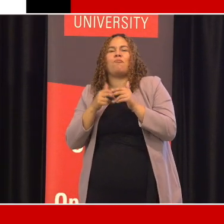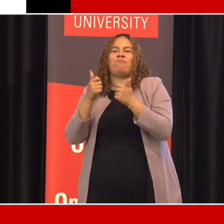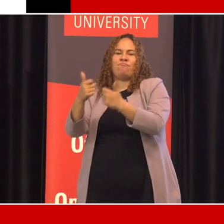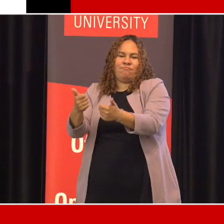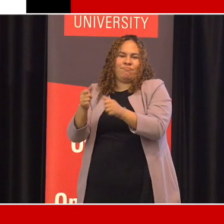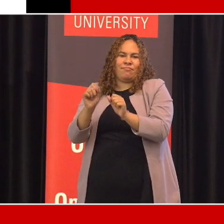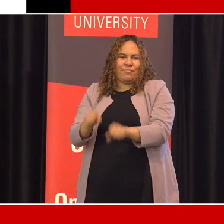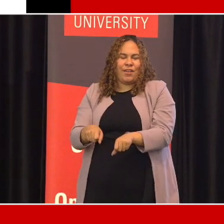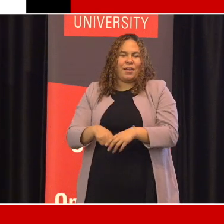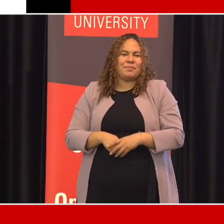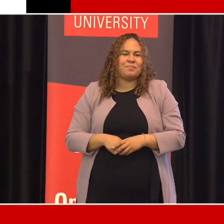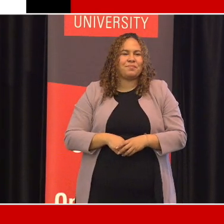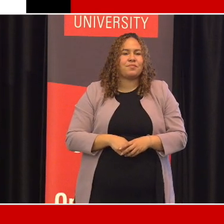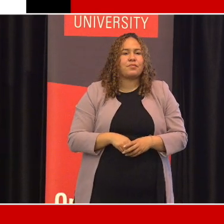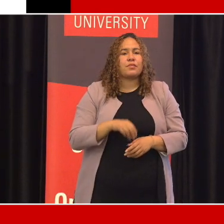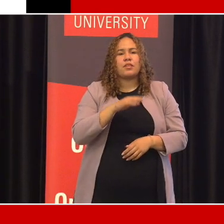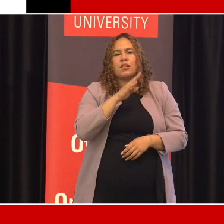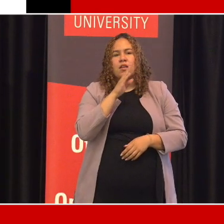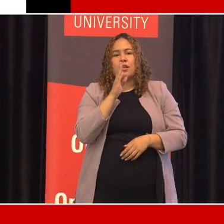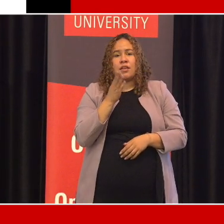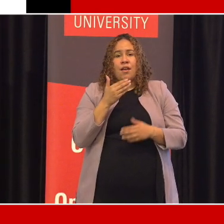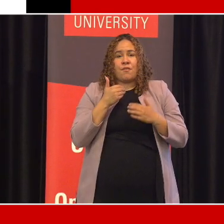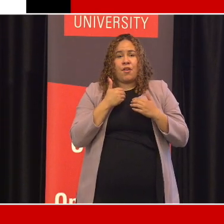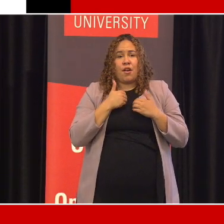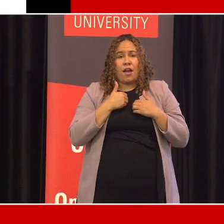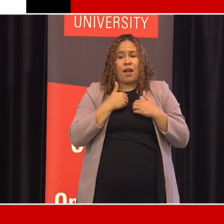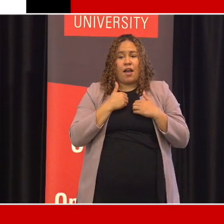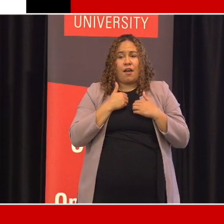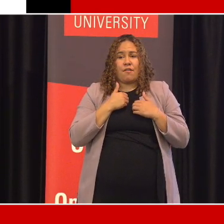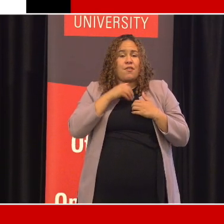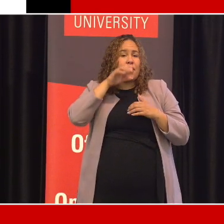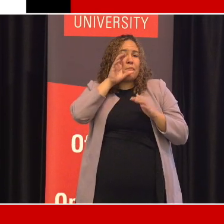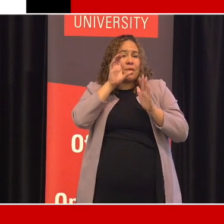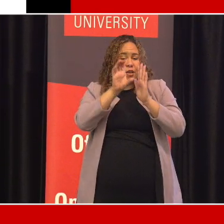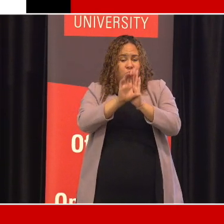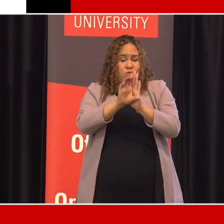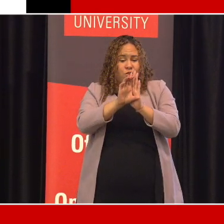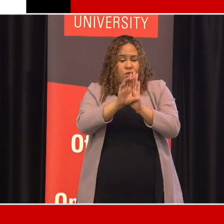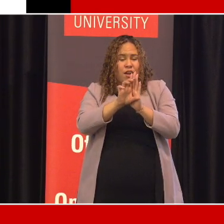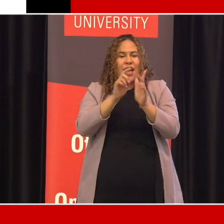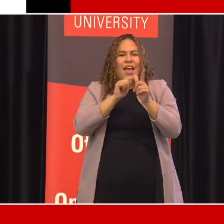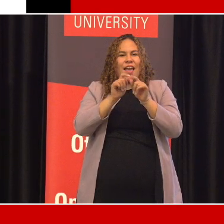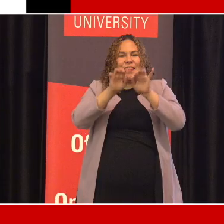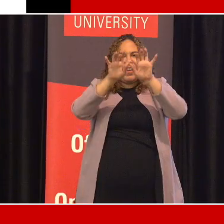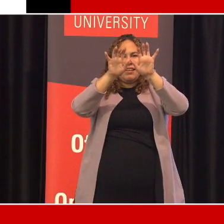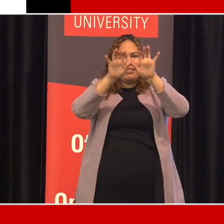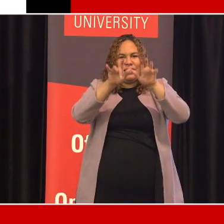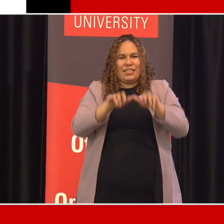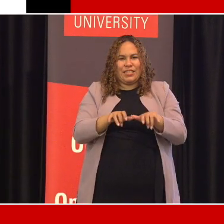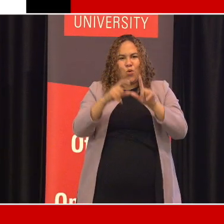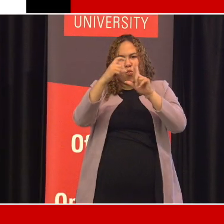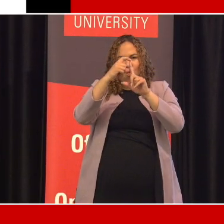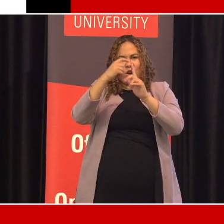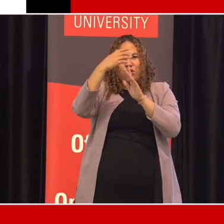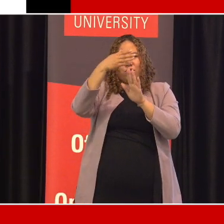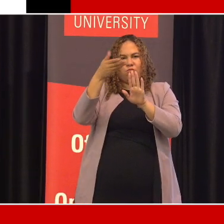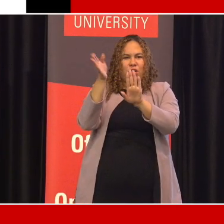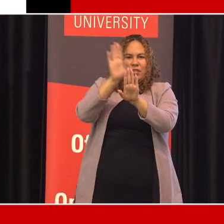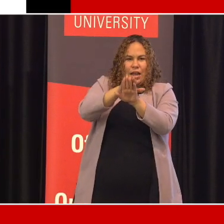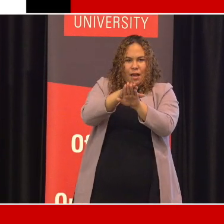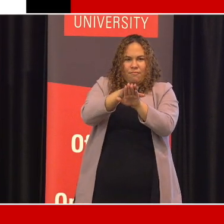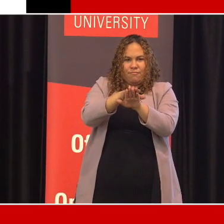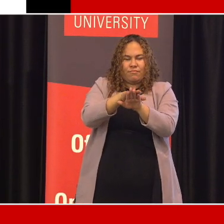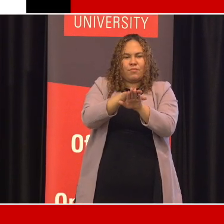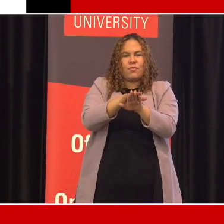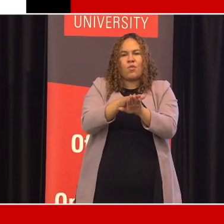Never place text over pictures. See this a lot on campus. There's an example up here of a website from